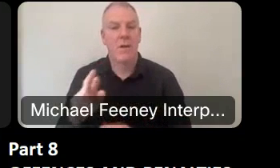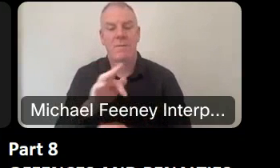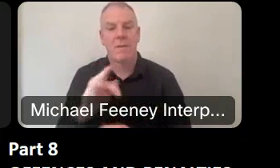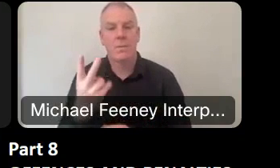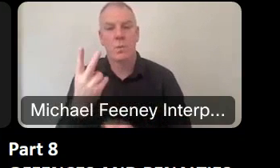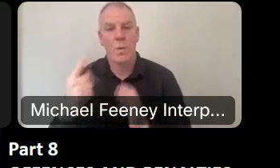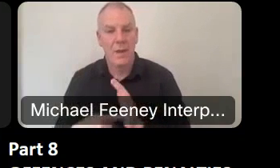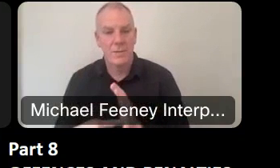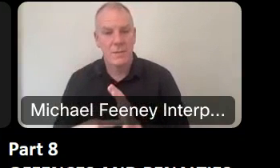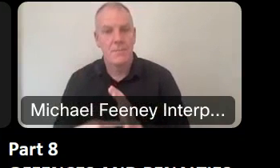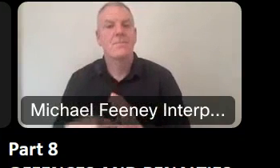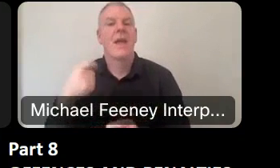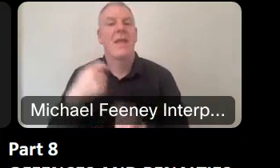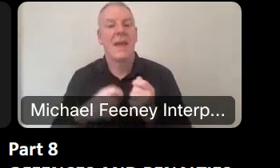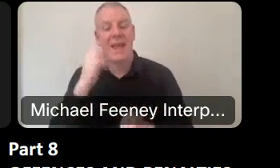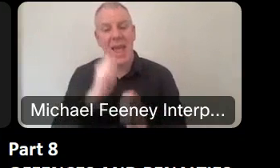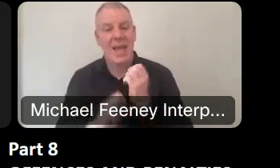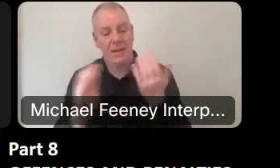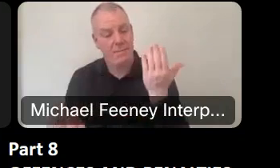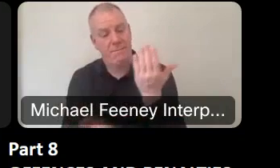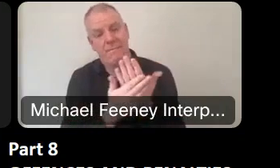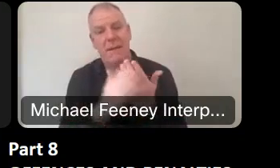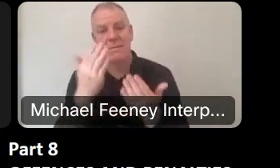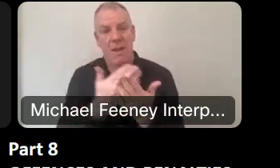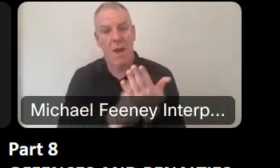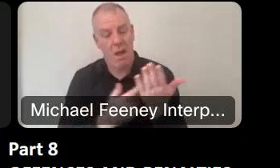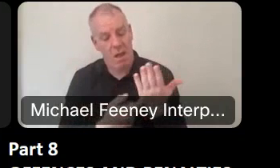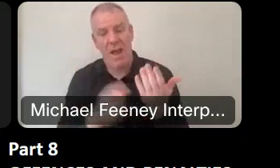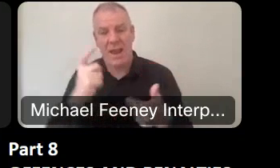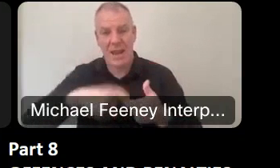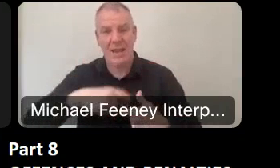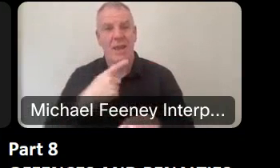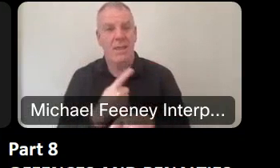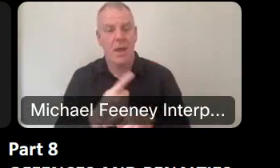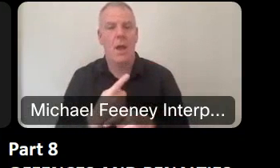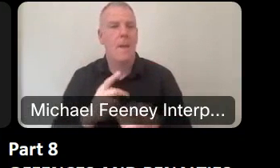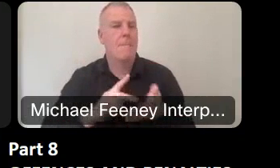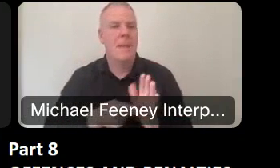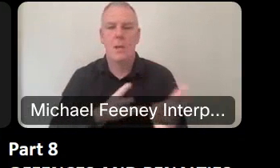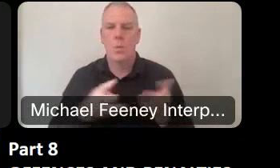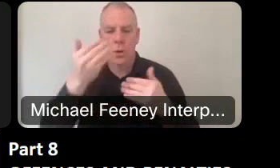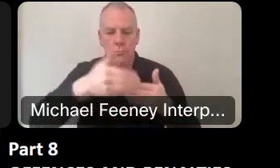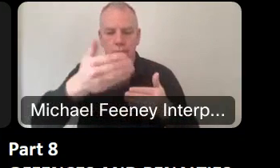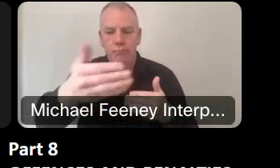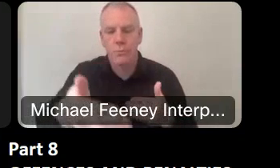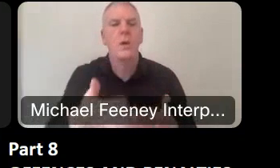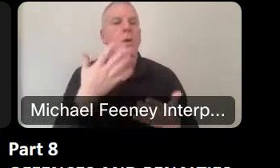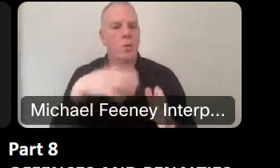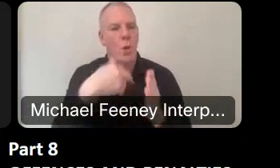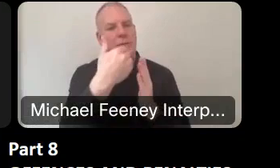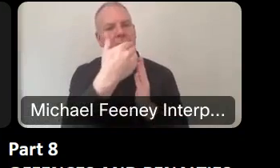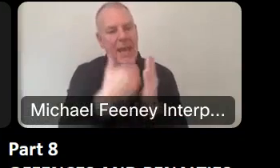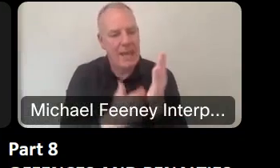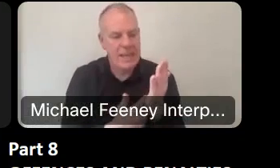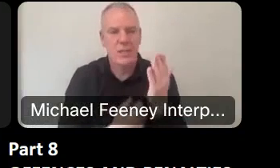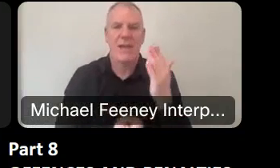of the legislation, and Kelly will have shared the link to the actual legislation, is Schedule 1, and that provides us with the list of the